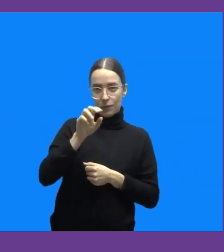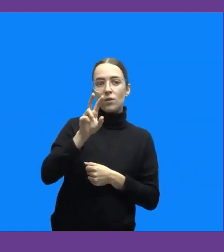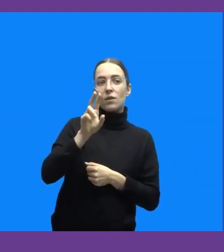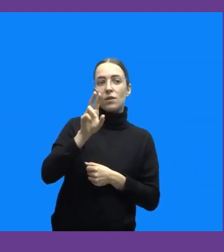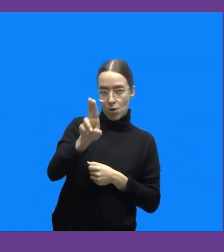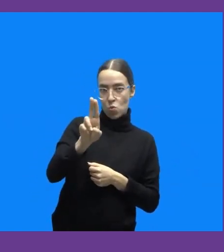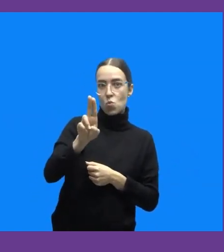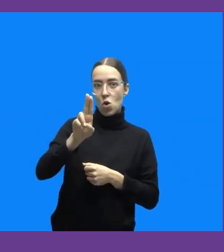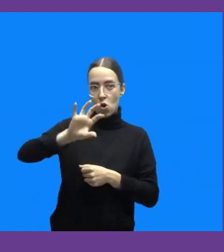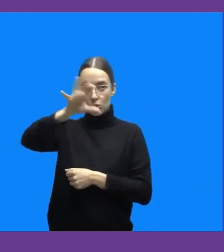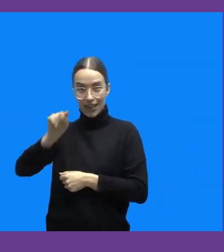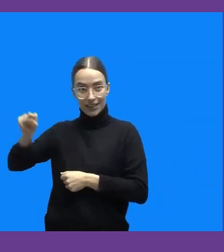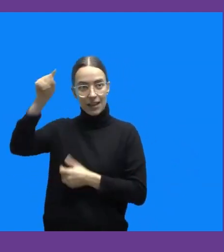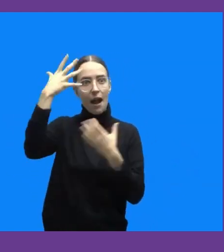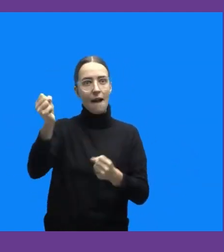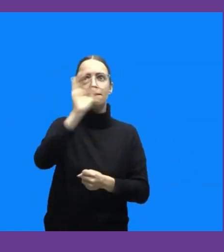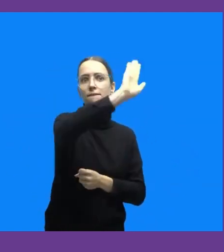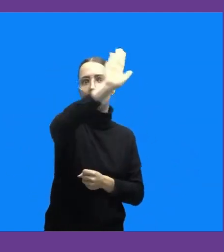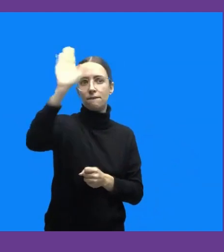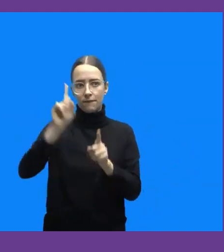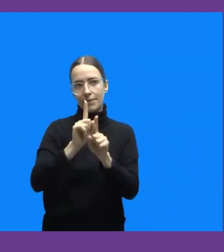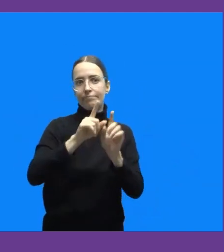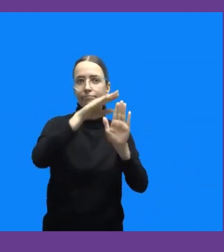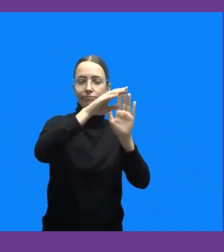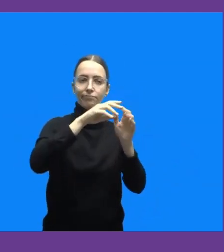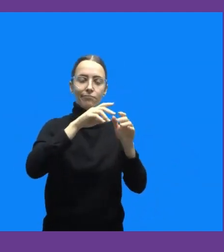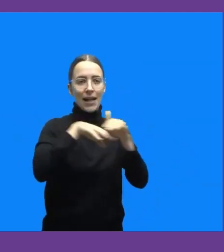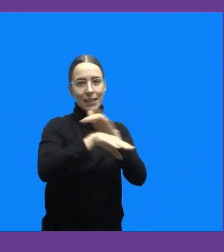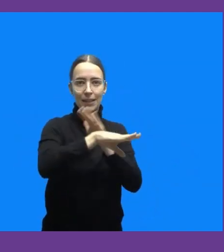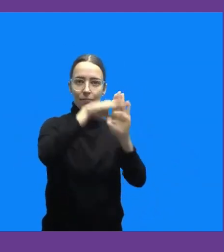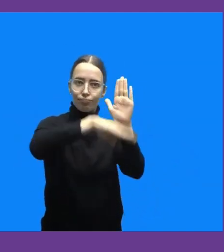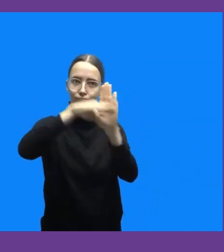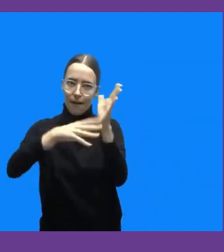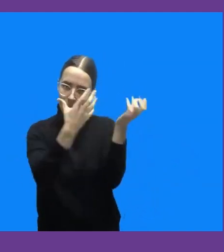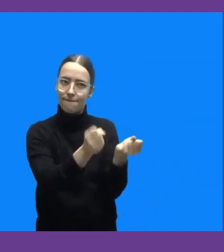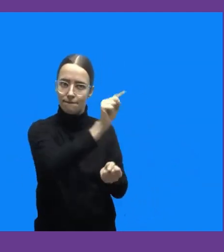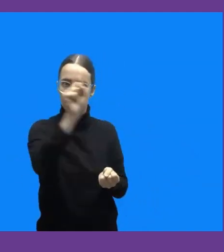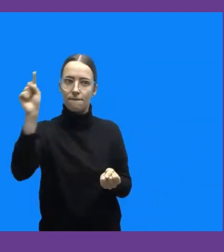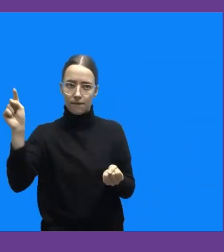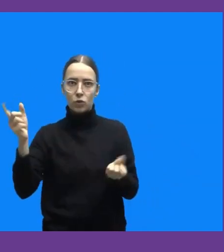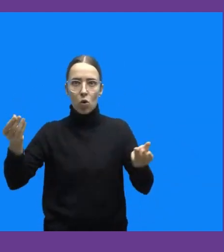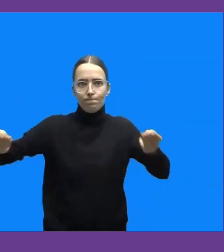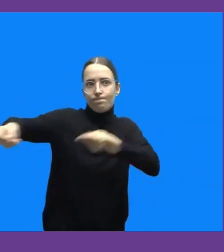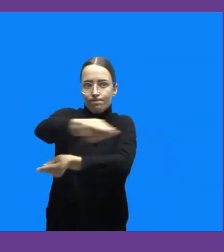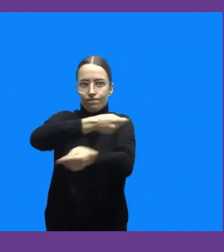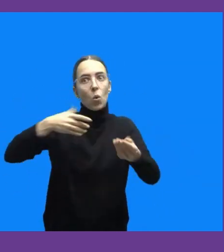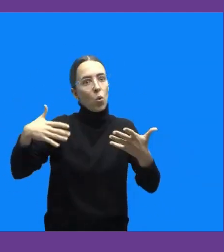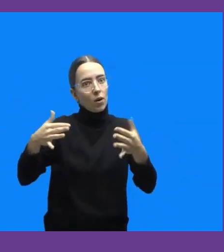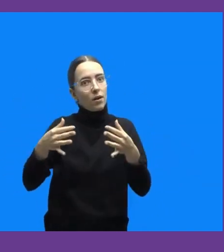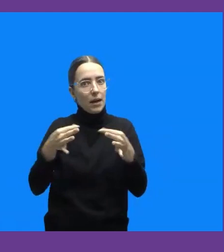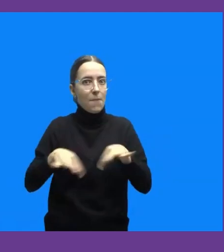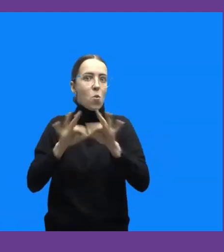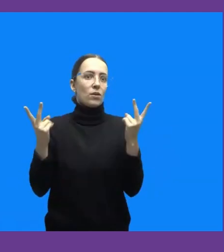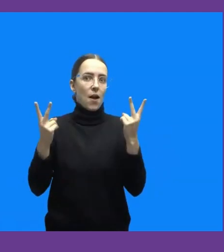good thing for us to have. Well, I have to say that before I introduce the panelists, the project is